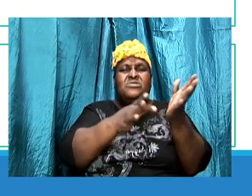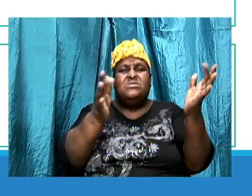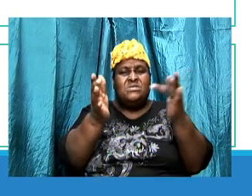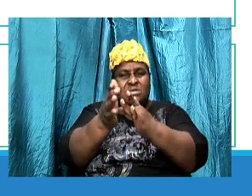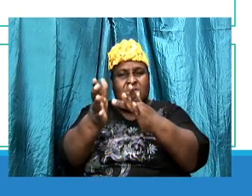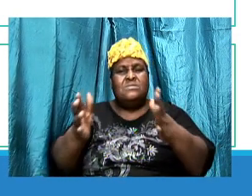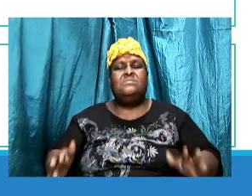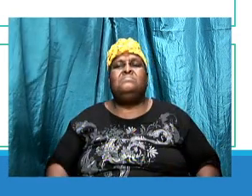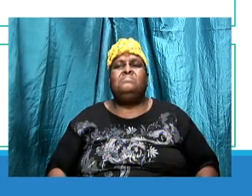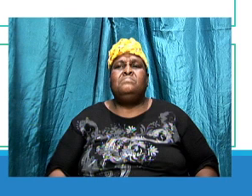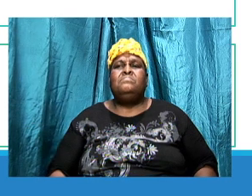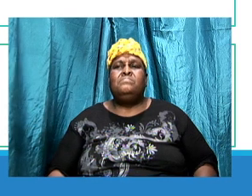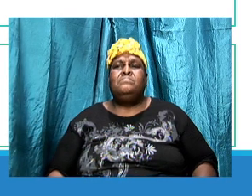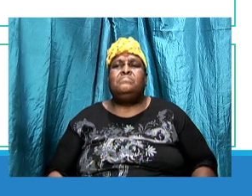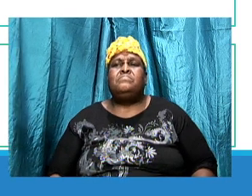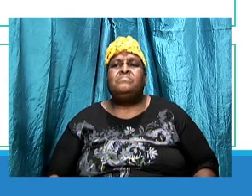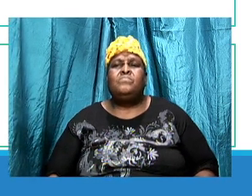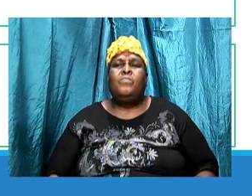please.